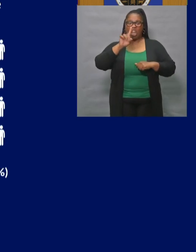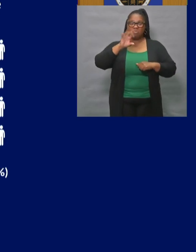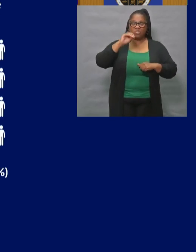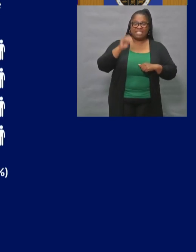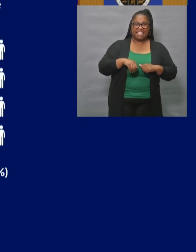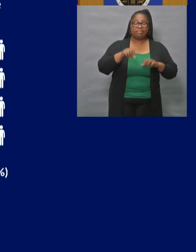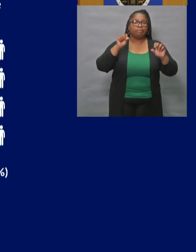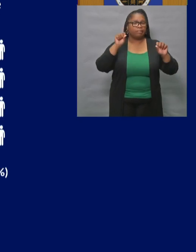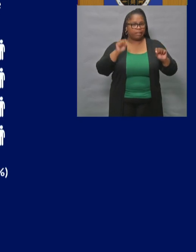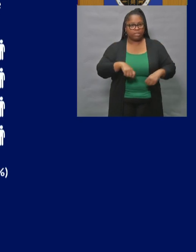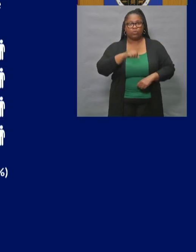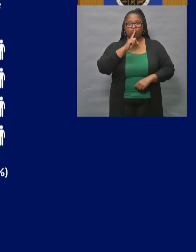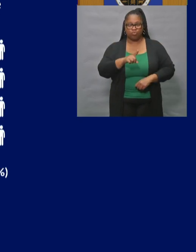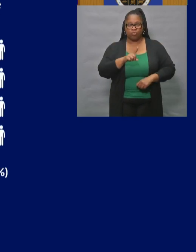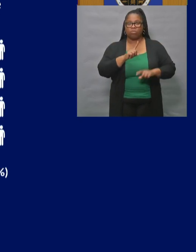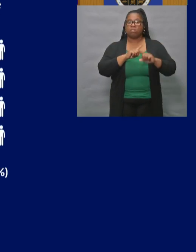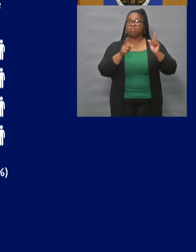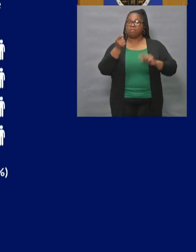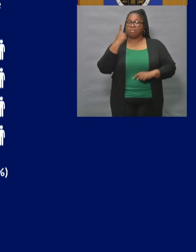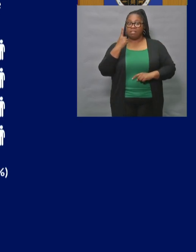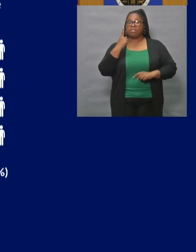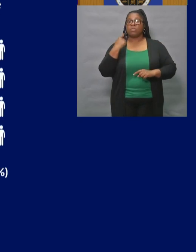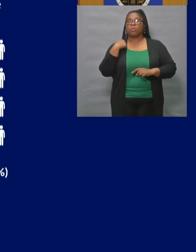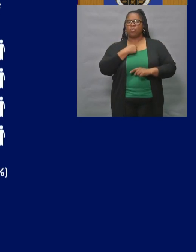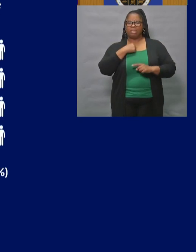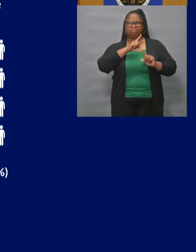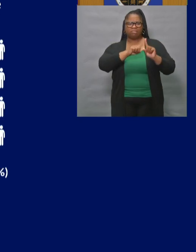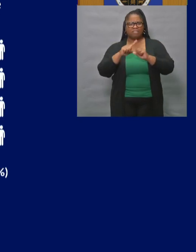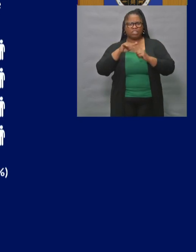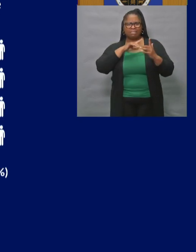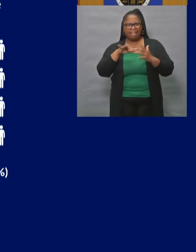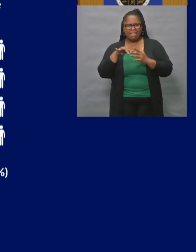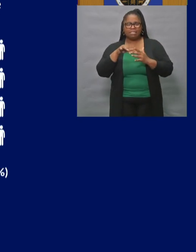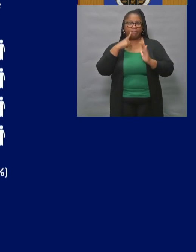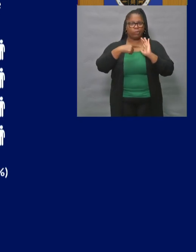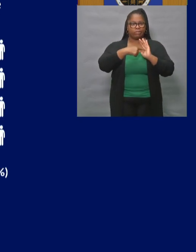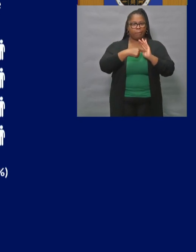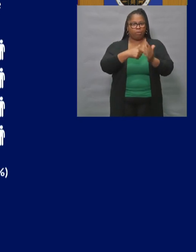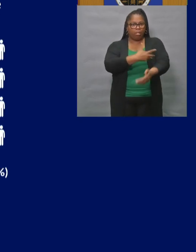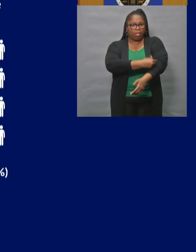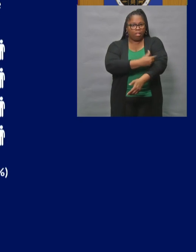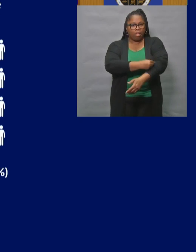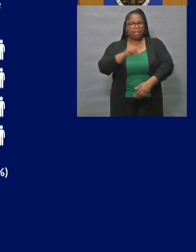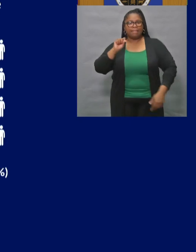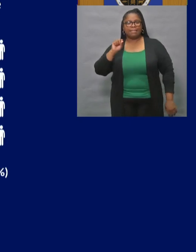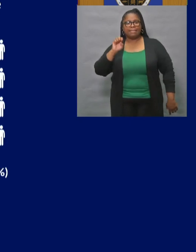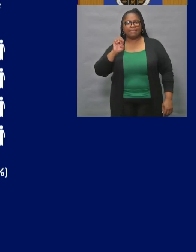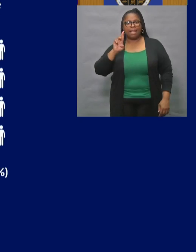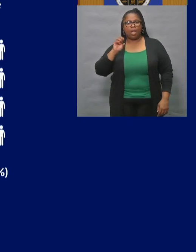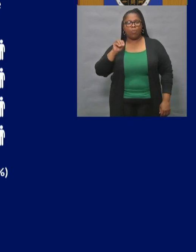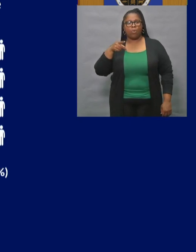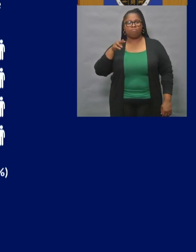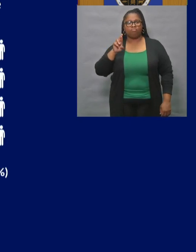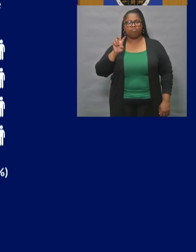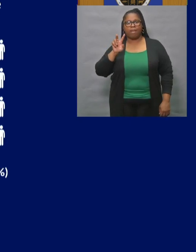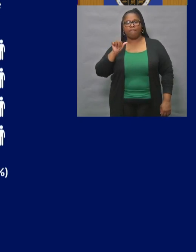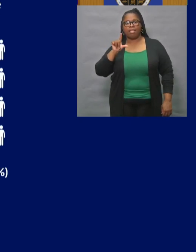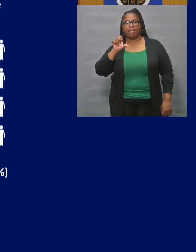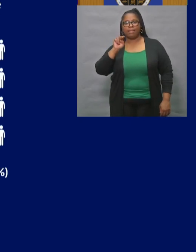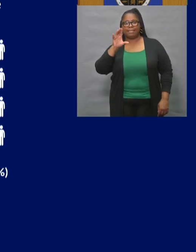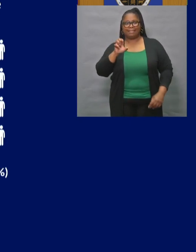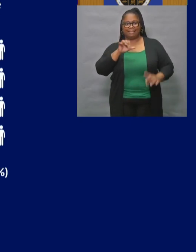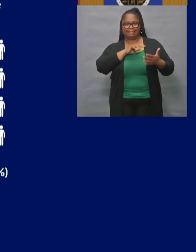people that have been infected, such as through the seroprevalence studies that are being led by the Department of Public Health, the projections will change and we'll update you on